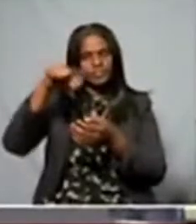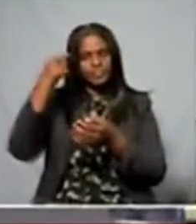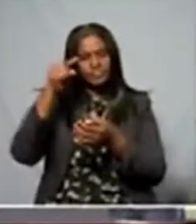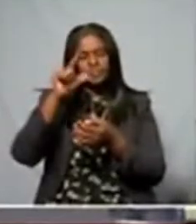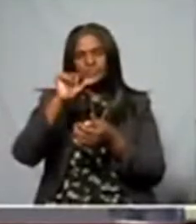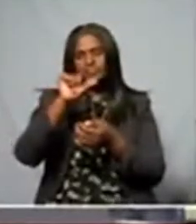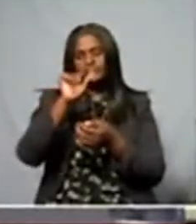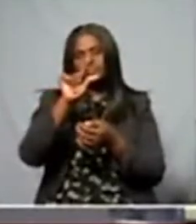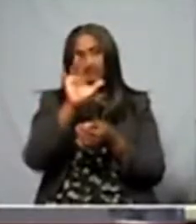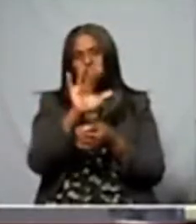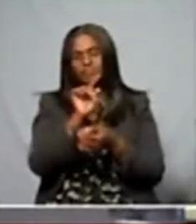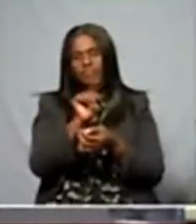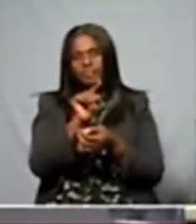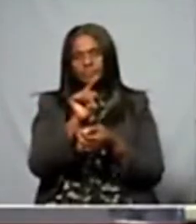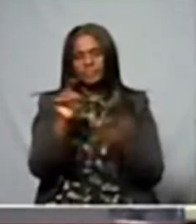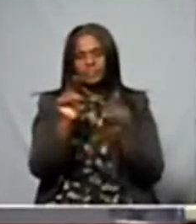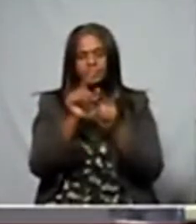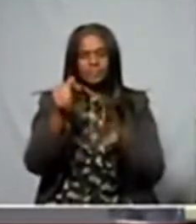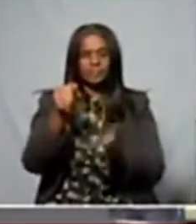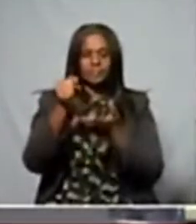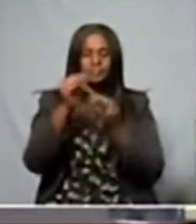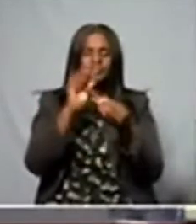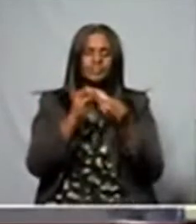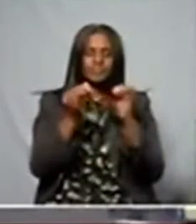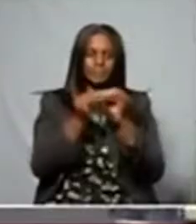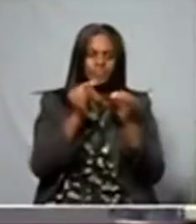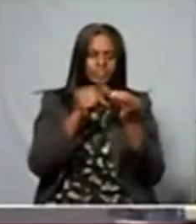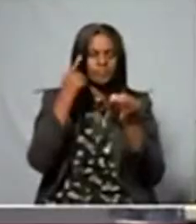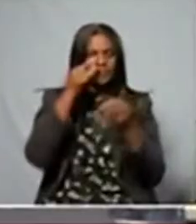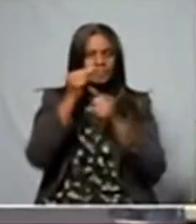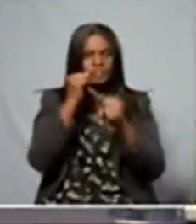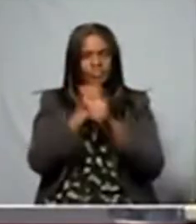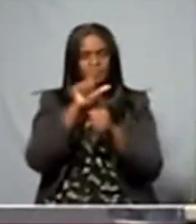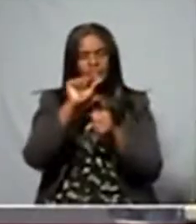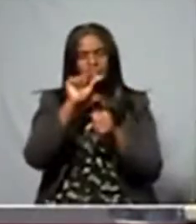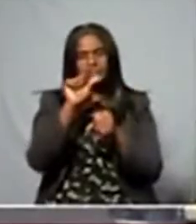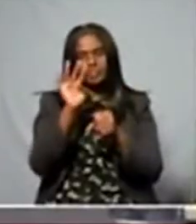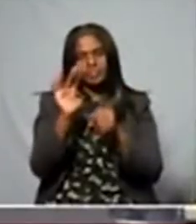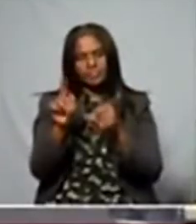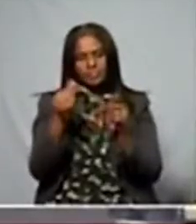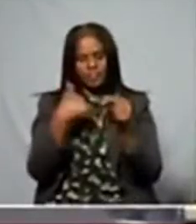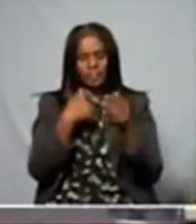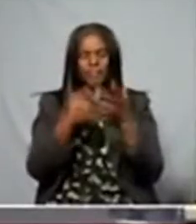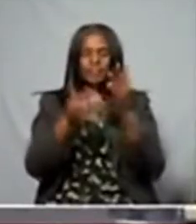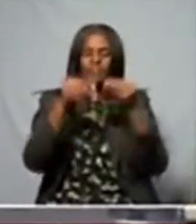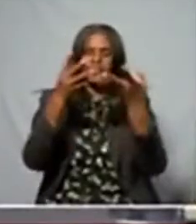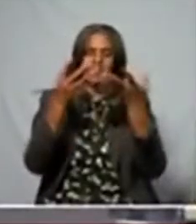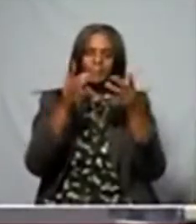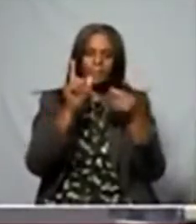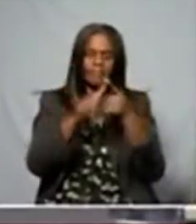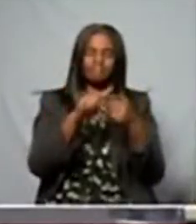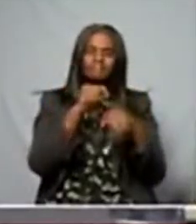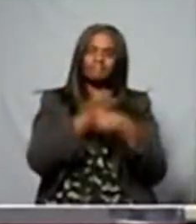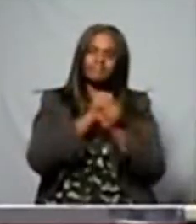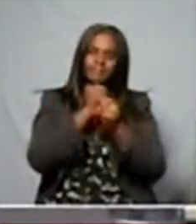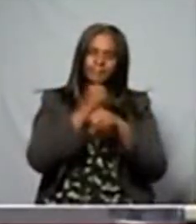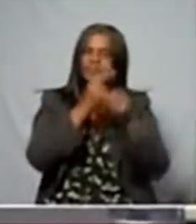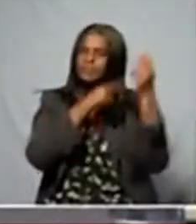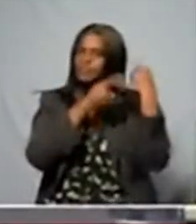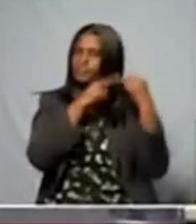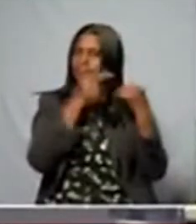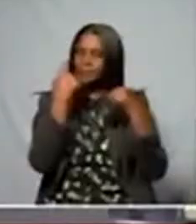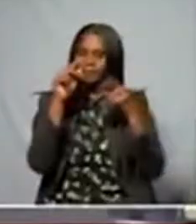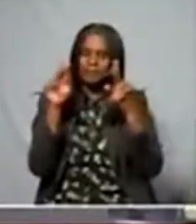2025. The budget figures for the year 2024 have been provided to enrich the review of the